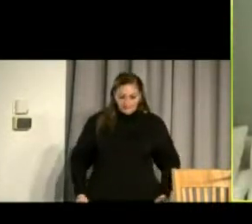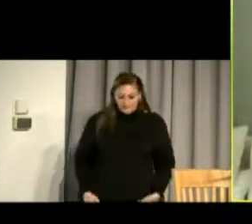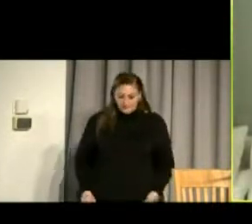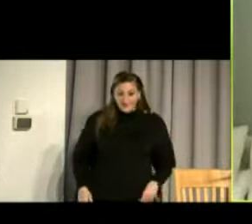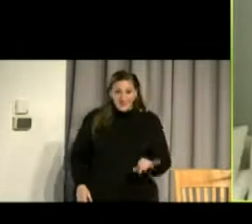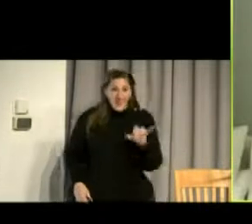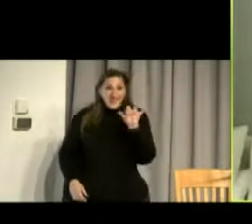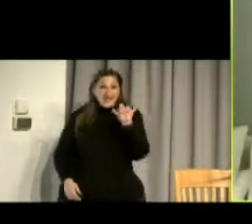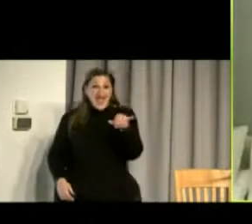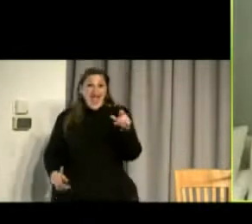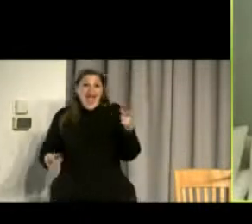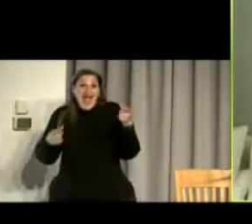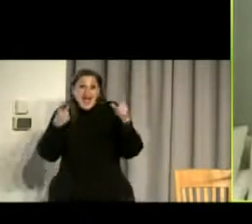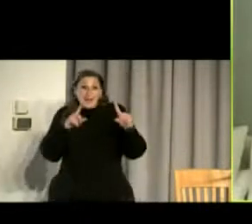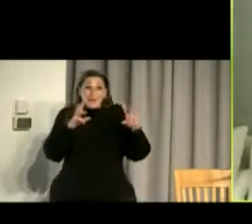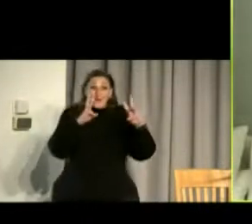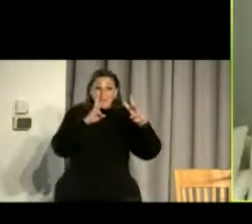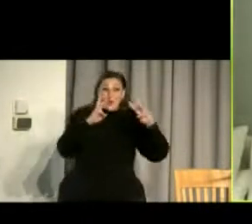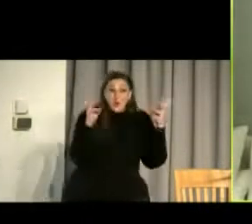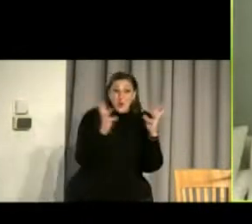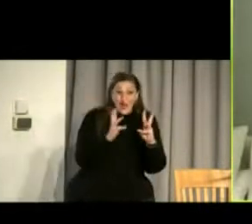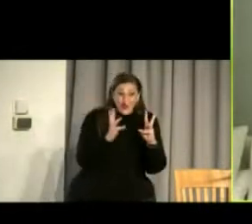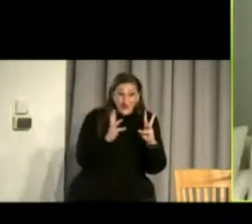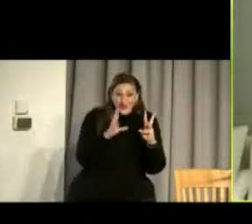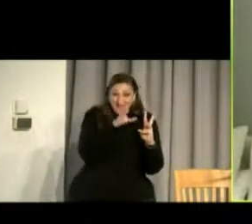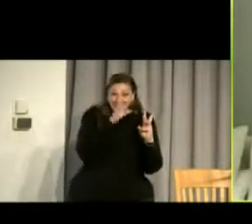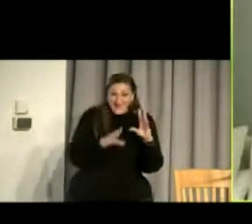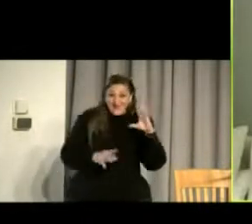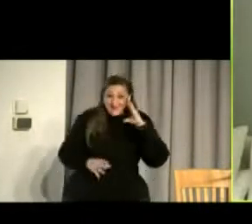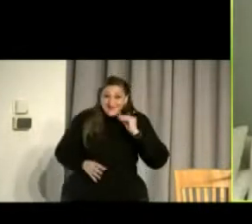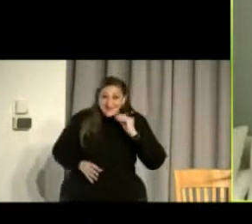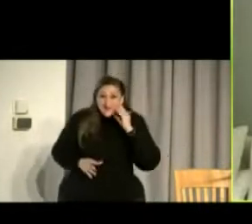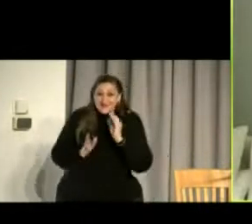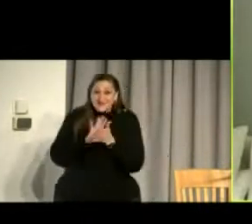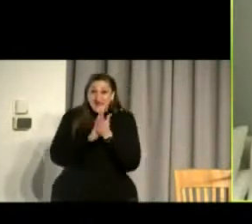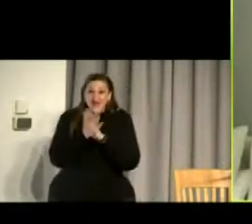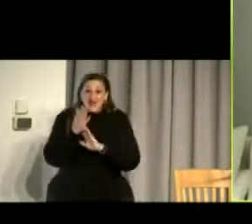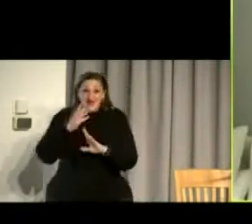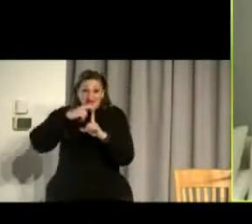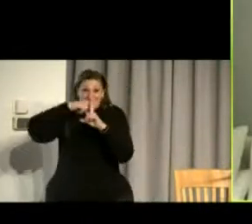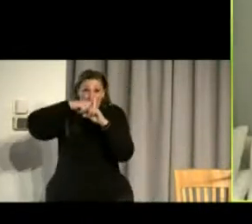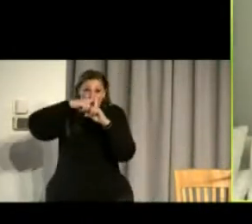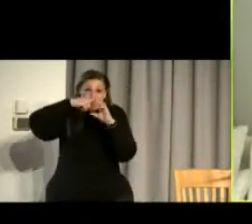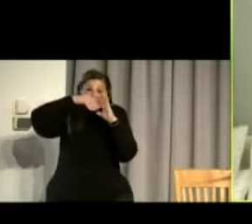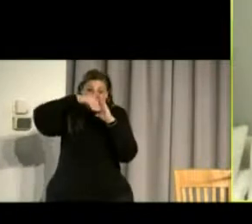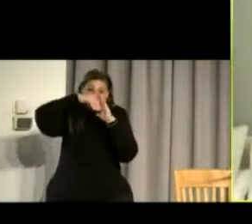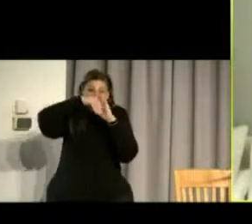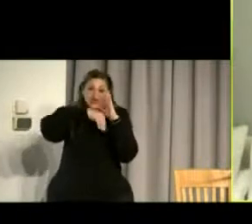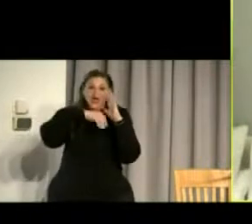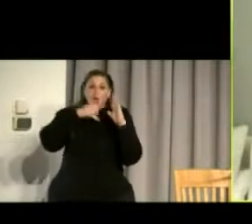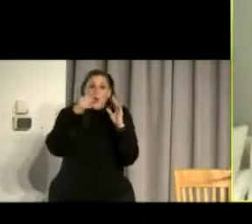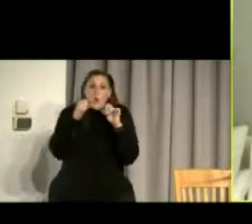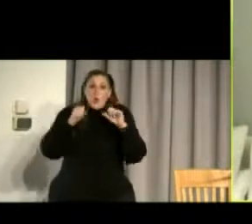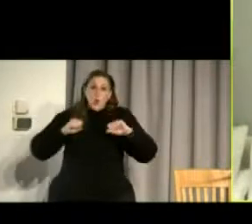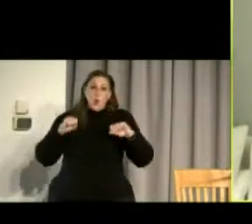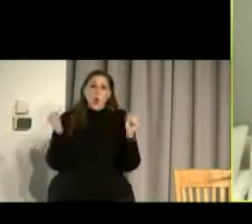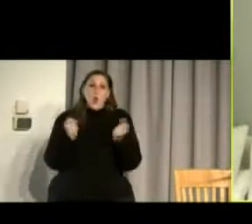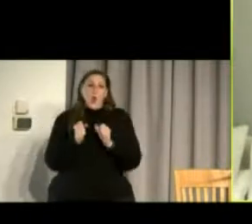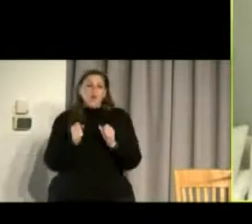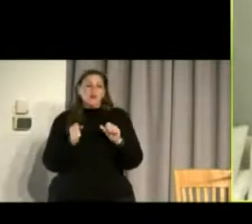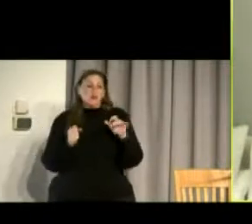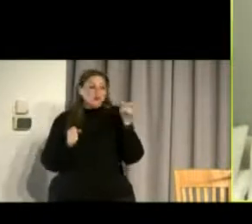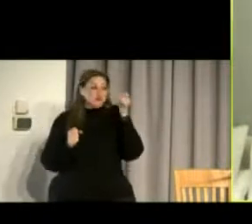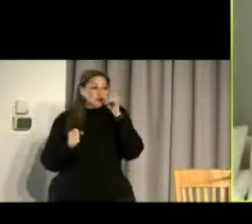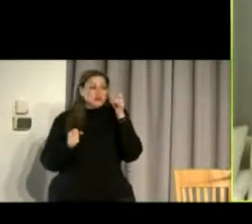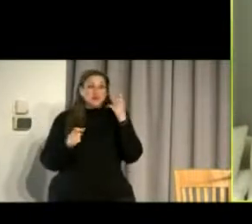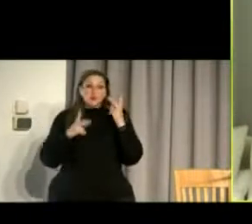weather that we hadn't experienced before. It got colder. It didn't get as cold as it did earlier this year. And so what we've seen is